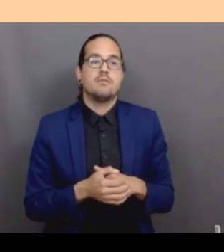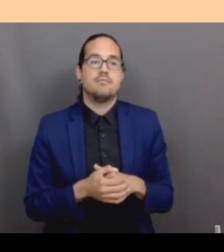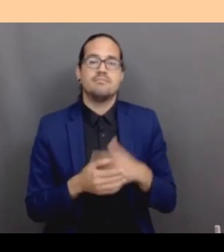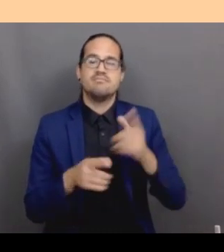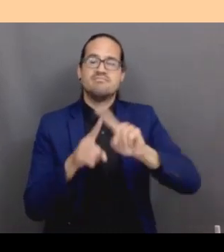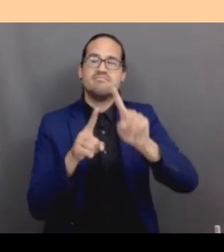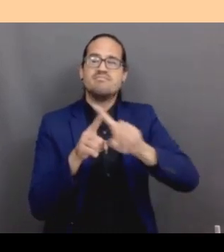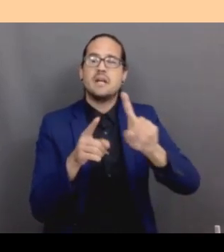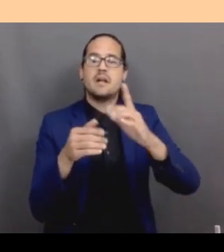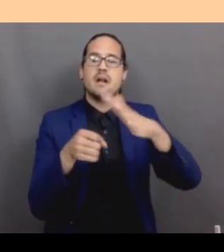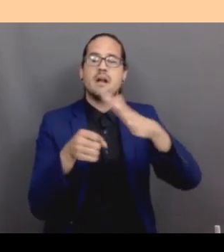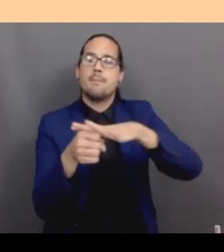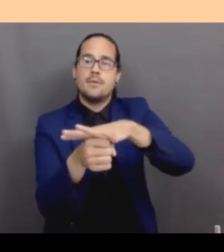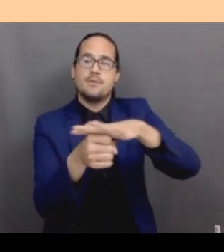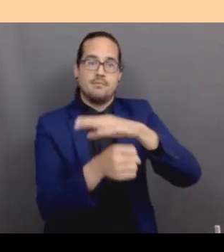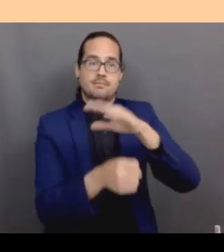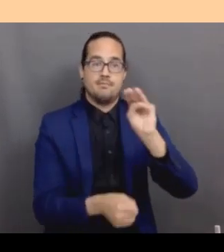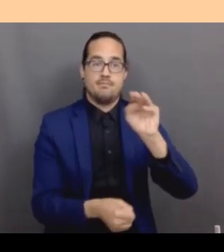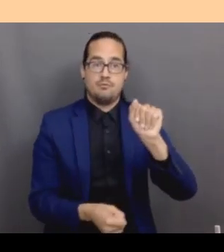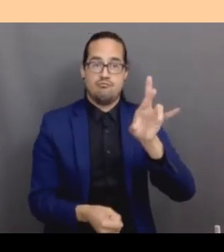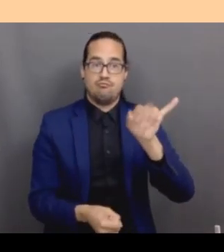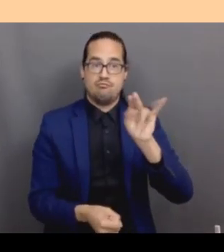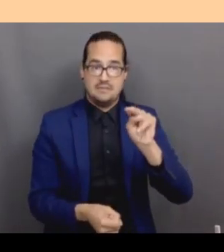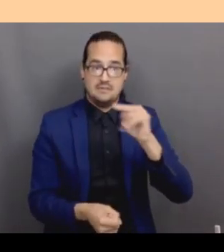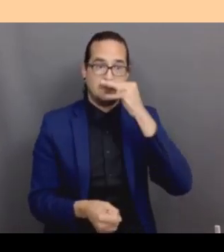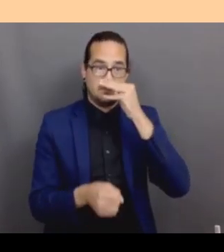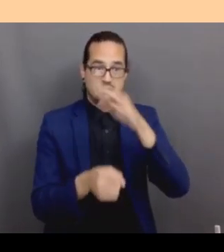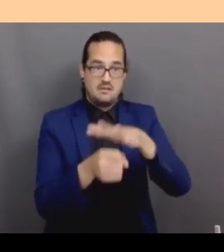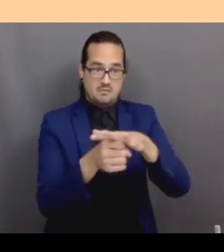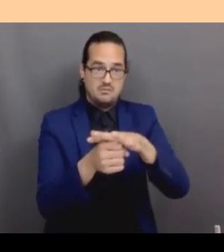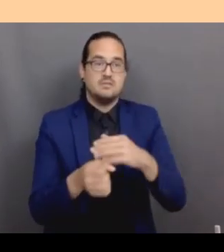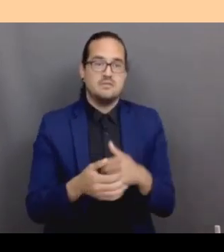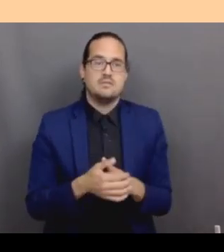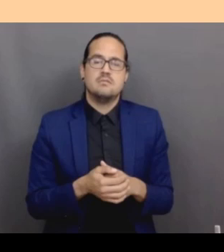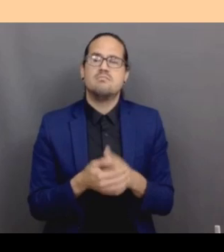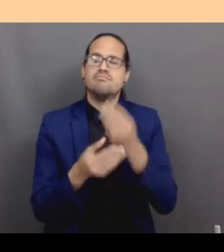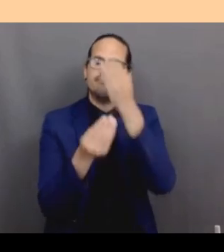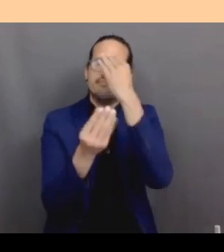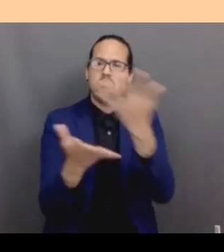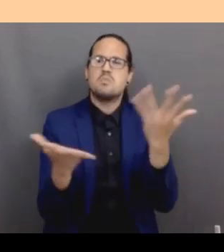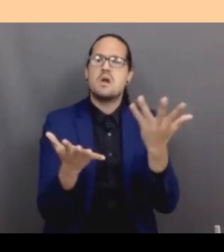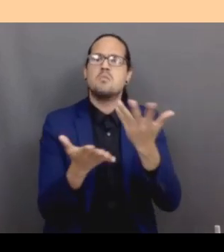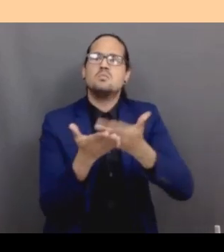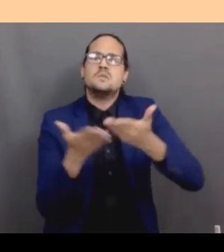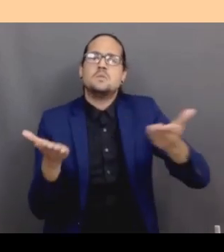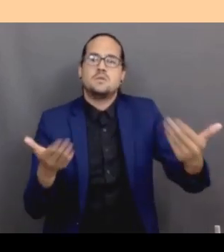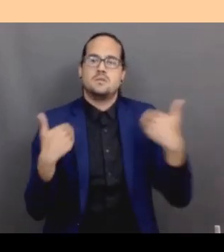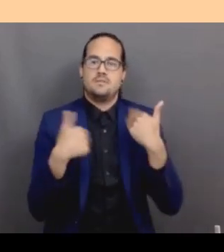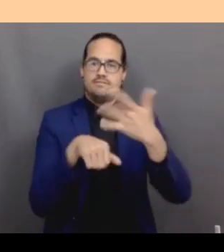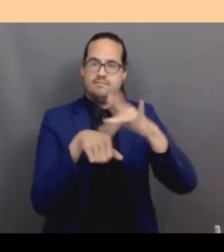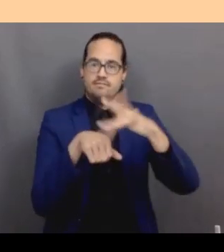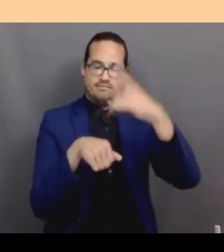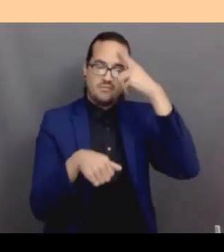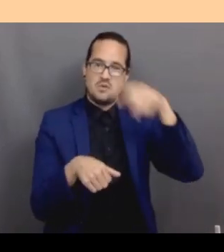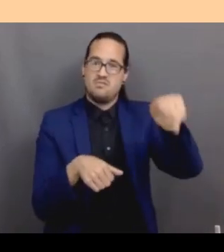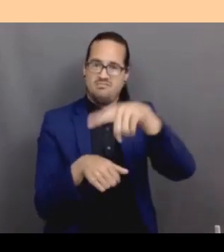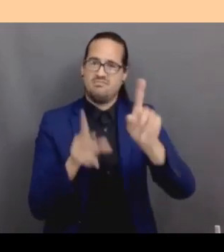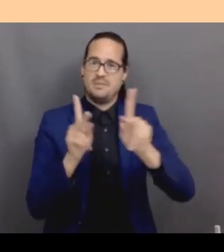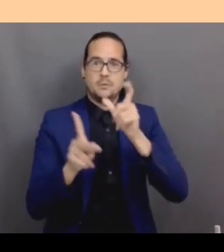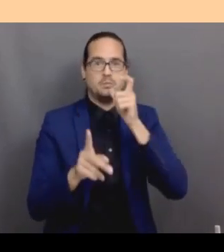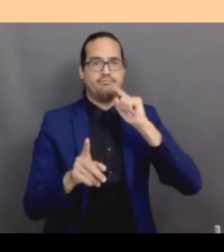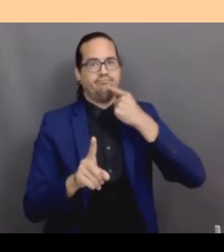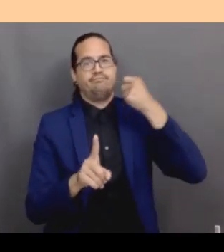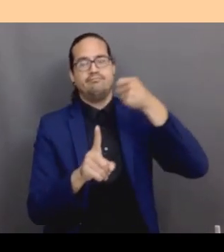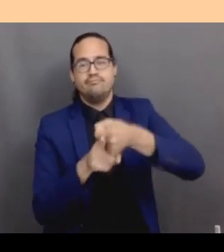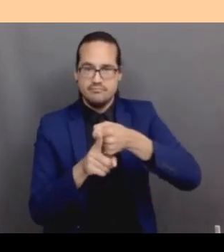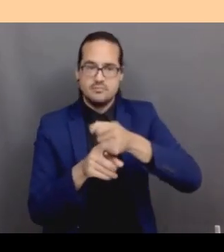those various vulnerable communities. Before we begin, however, I want to remind you that you can access the latest information on